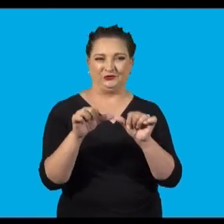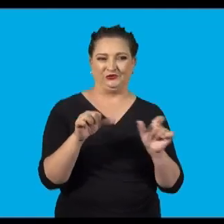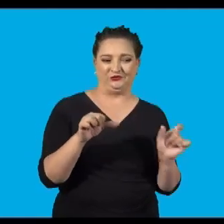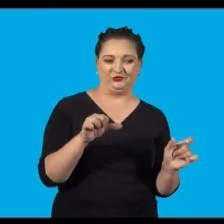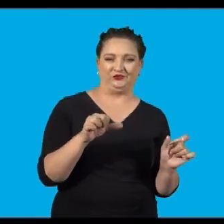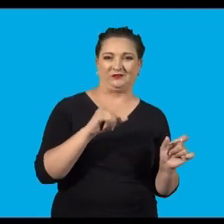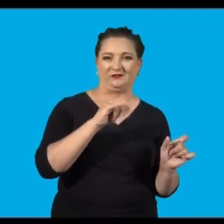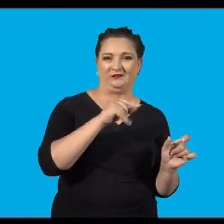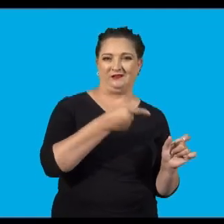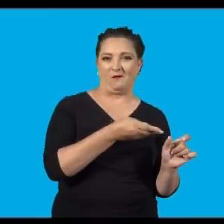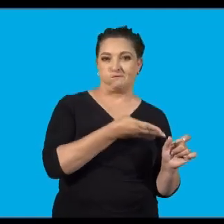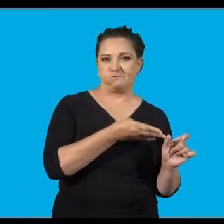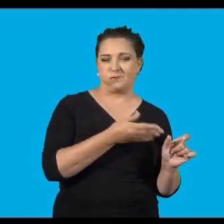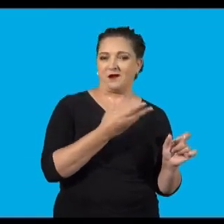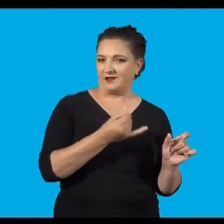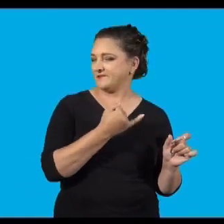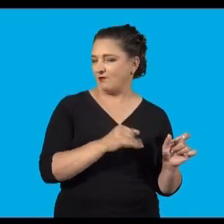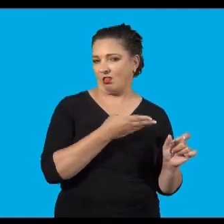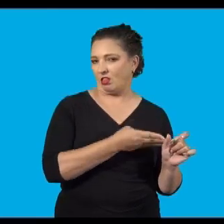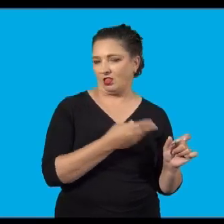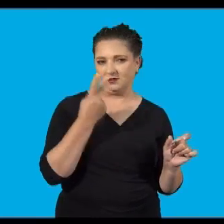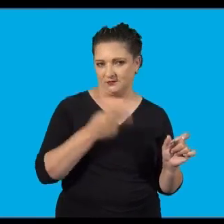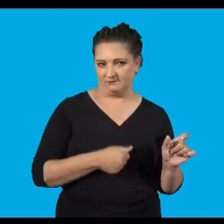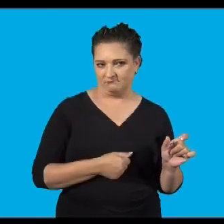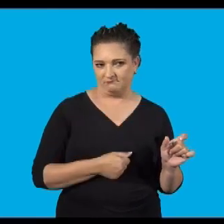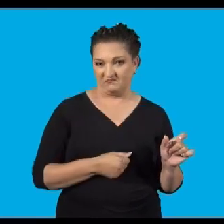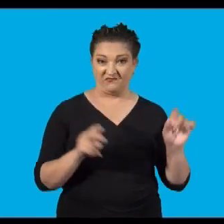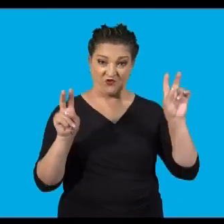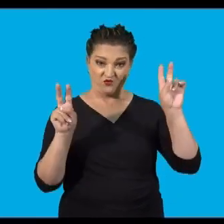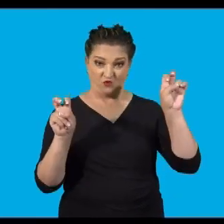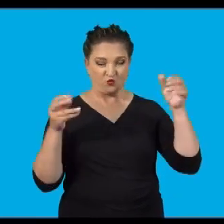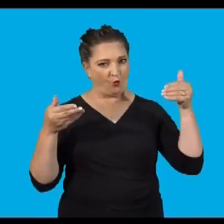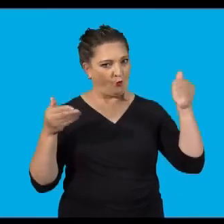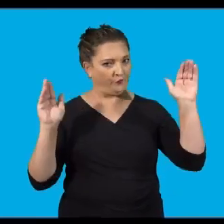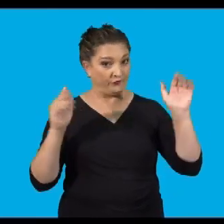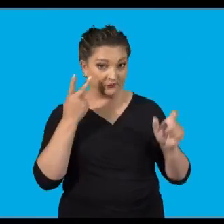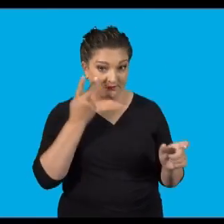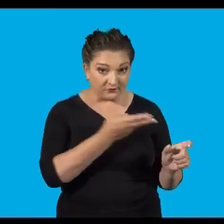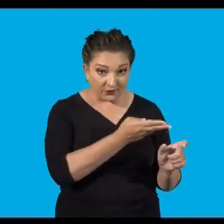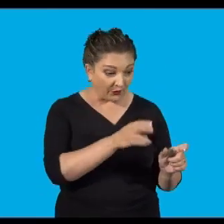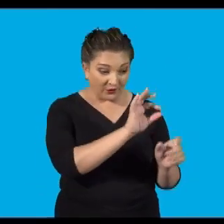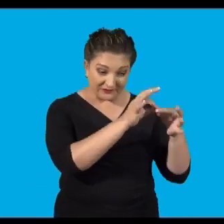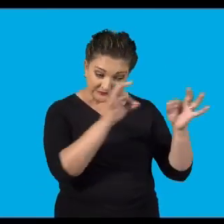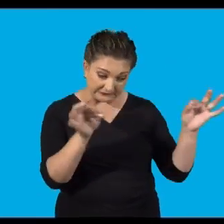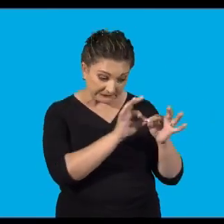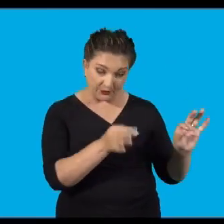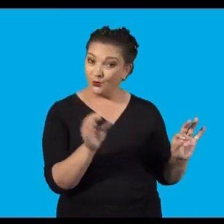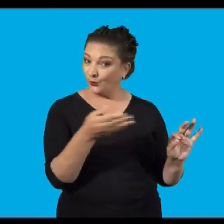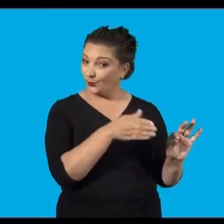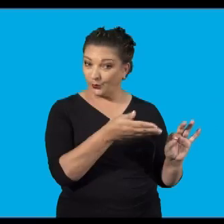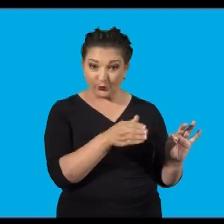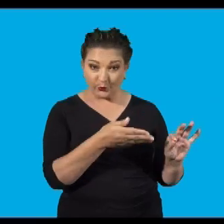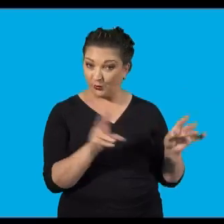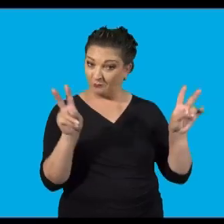is maintained there. You can see the ing ending for the verb. And I removed the quotation marks. Can you see? There are